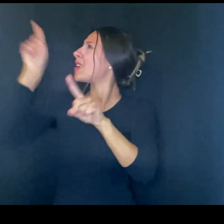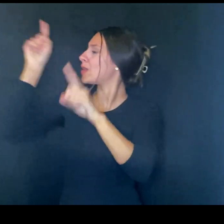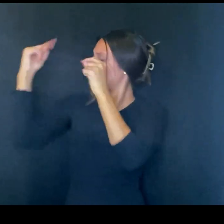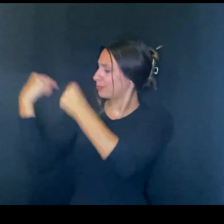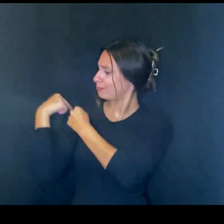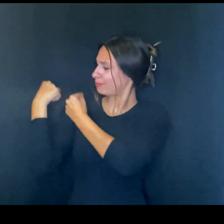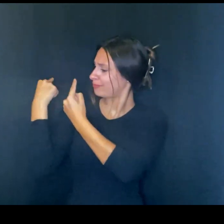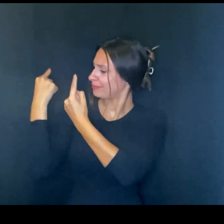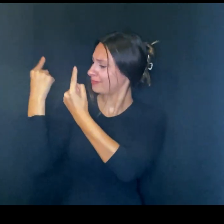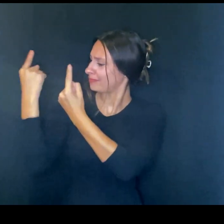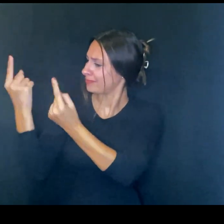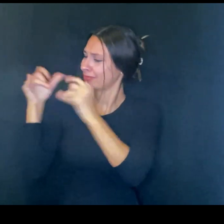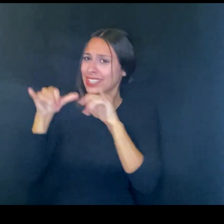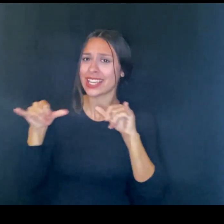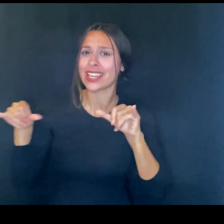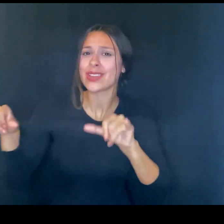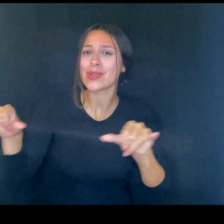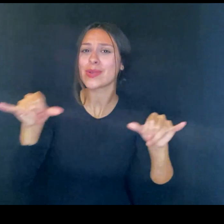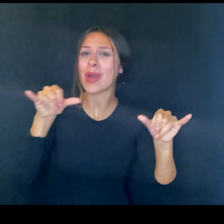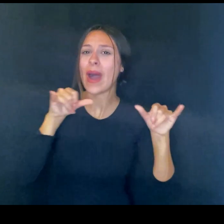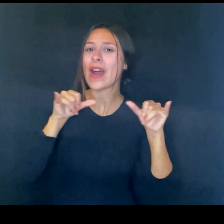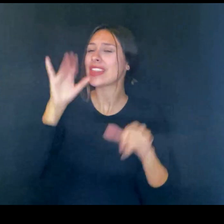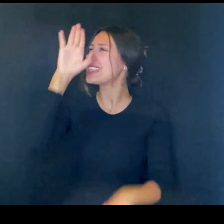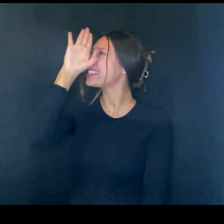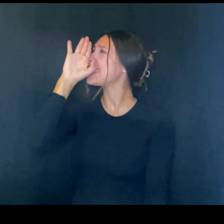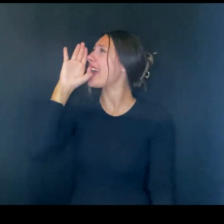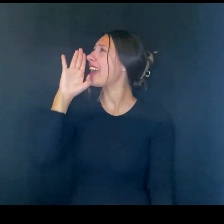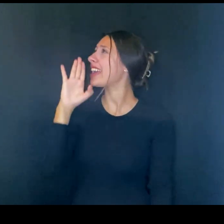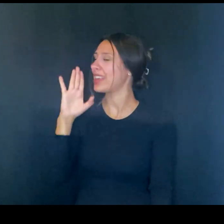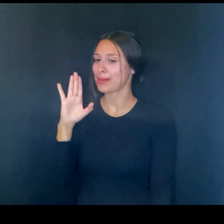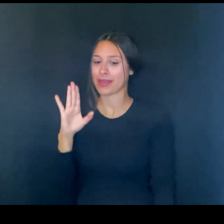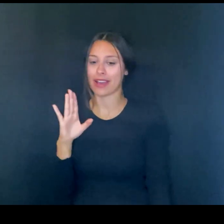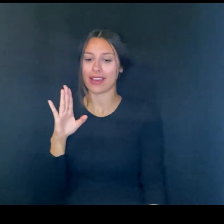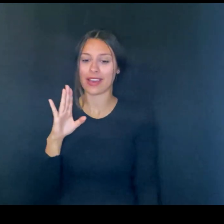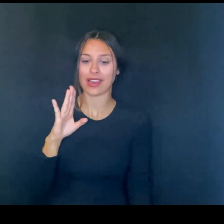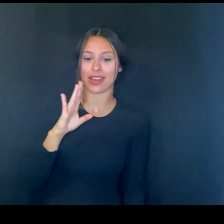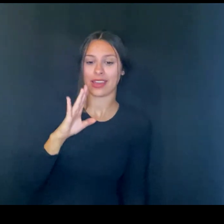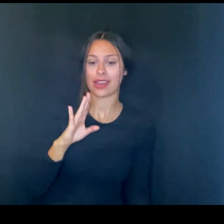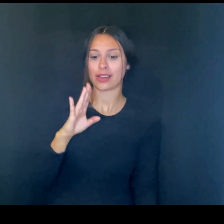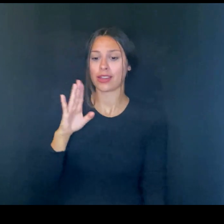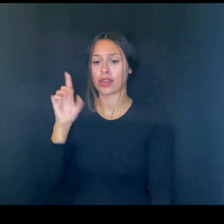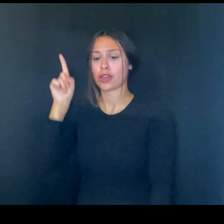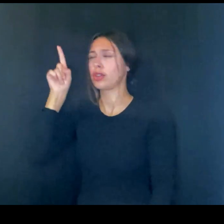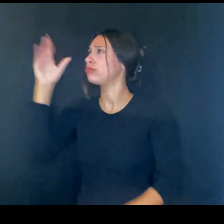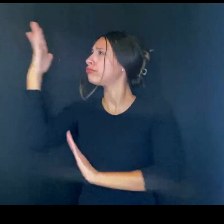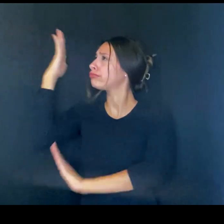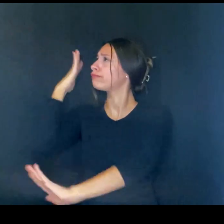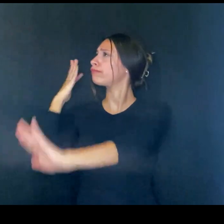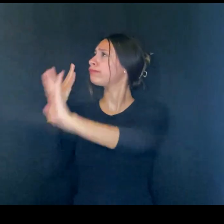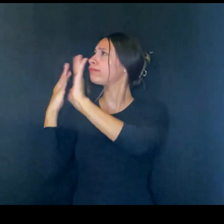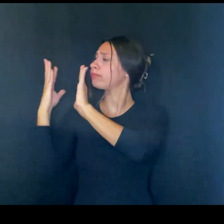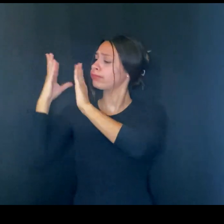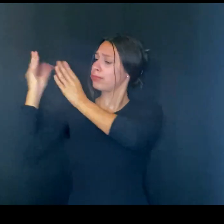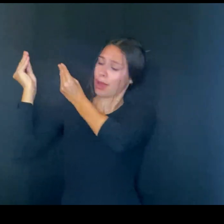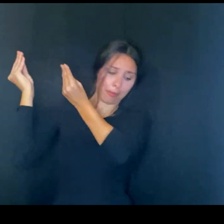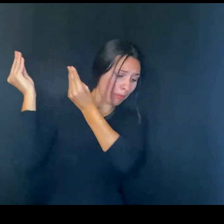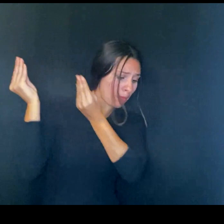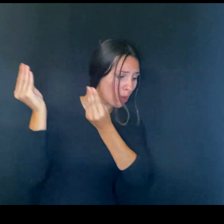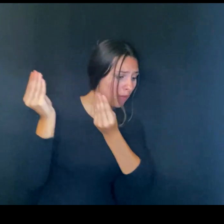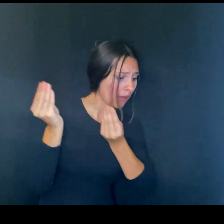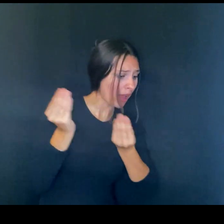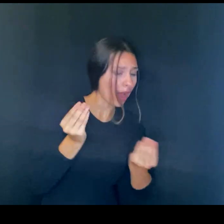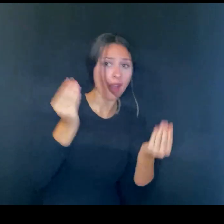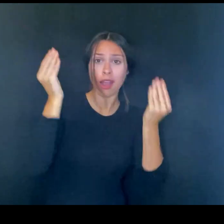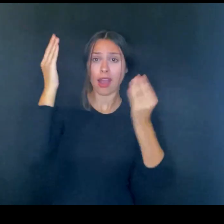the same God, you are the same God. You were provided, and